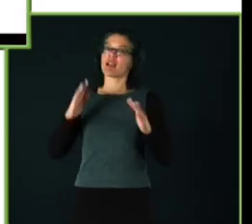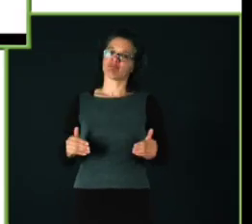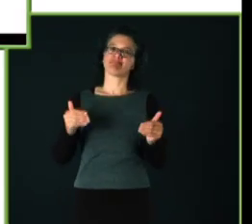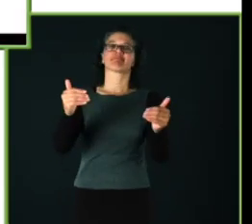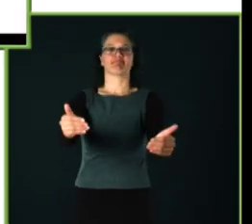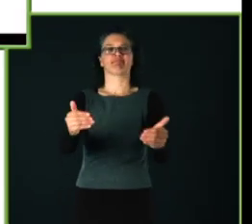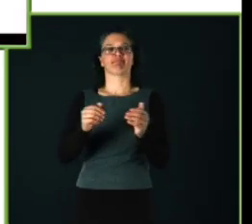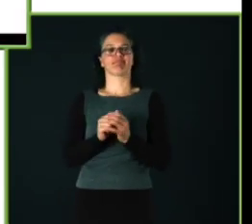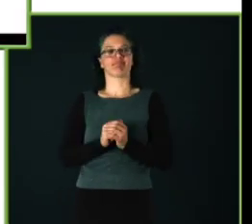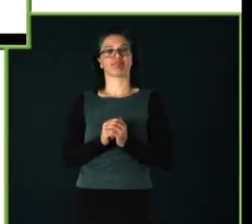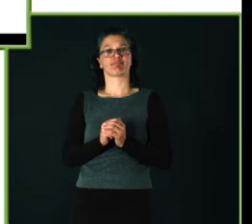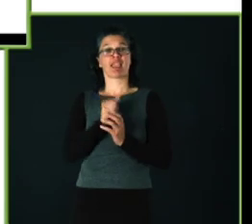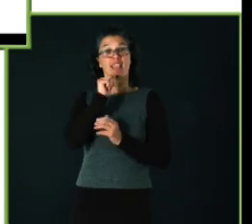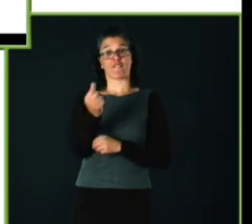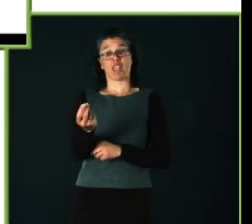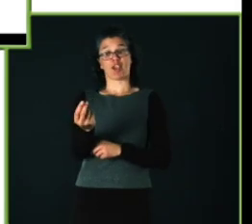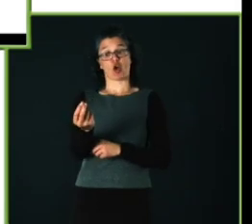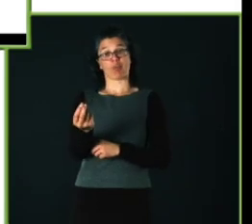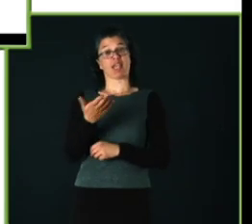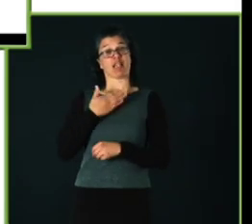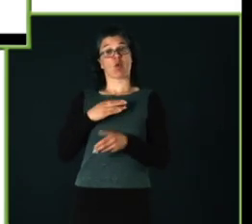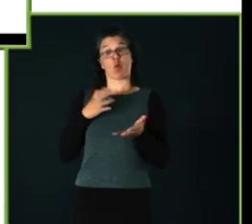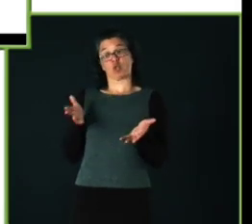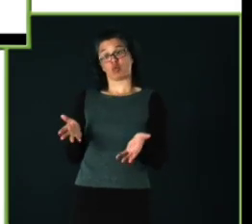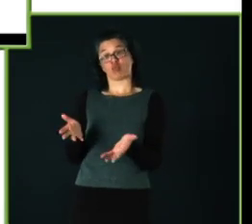If we are to nurture the economy, we need to be